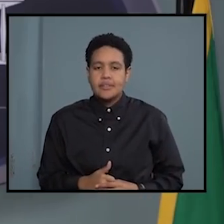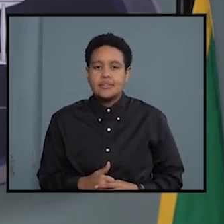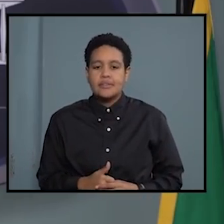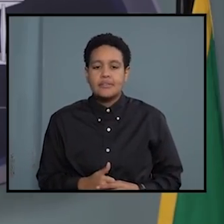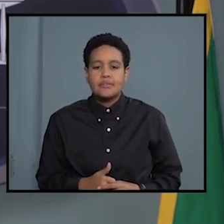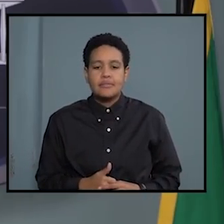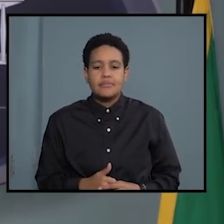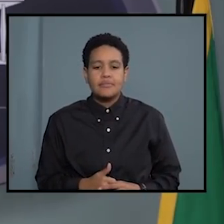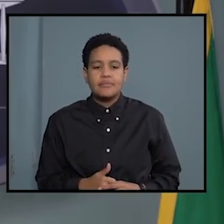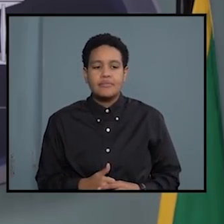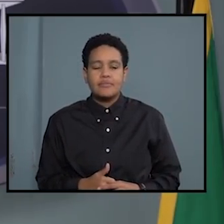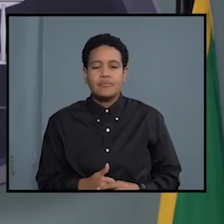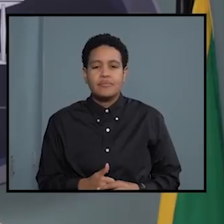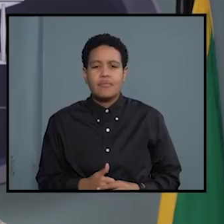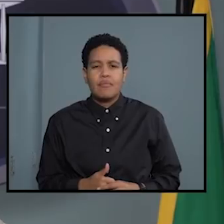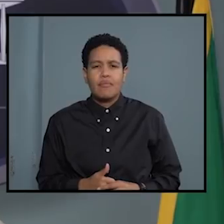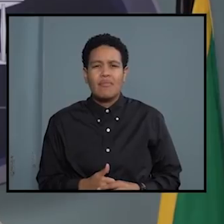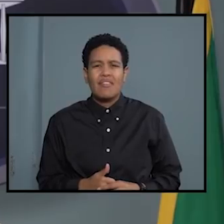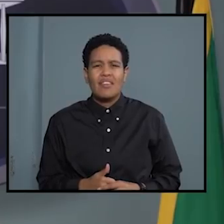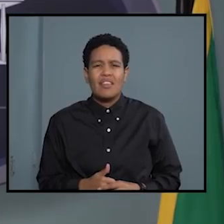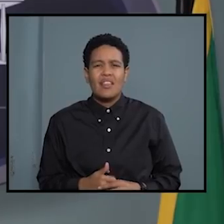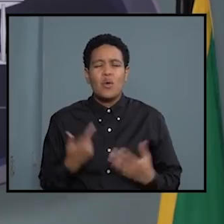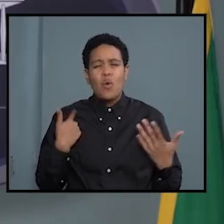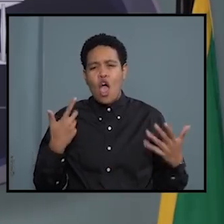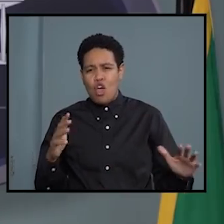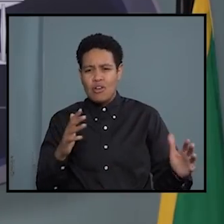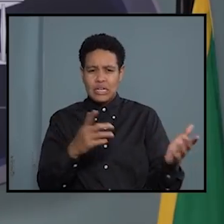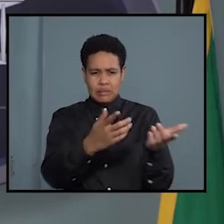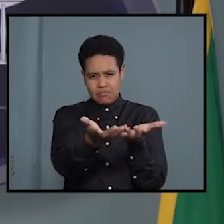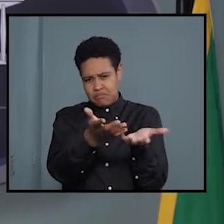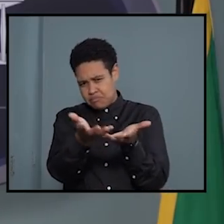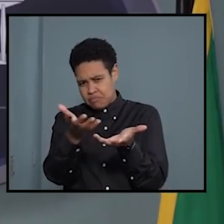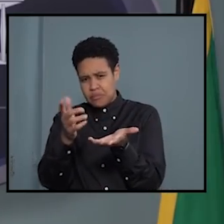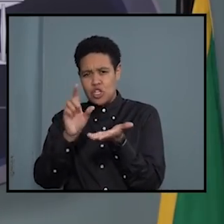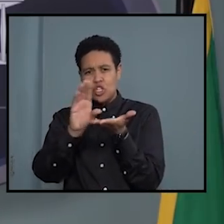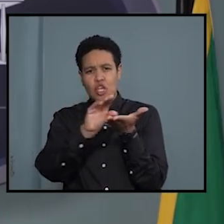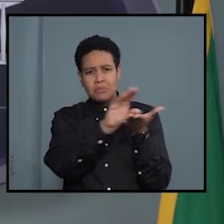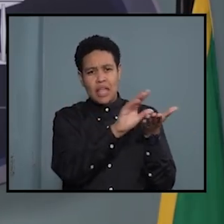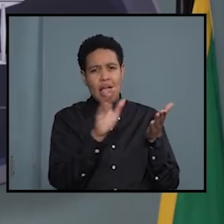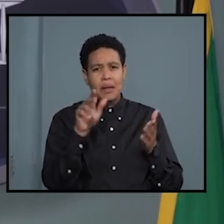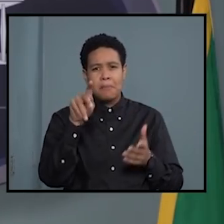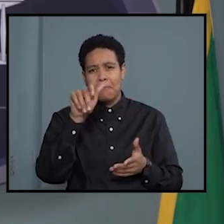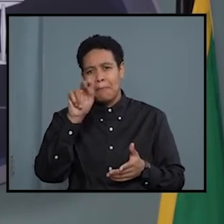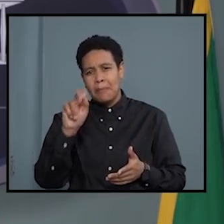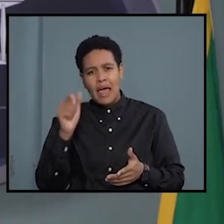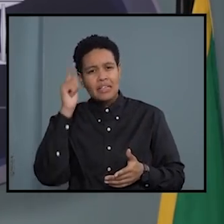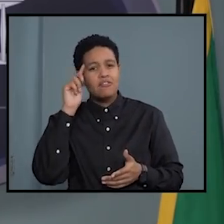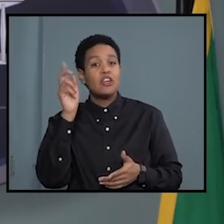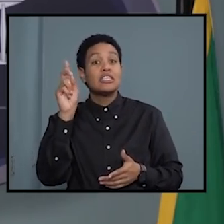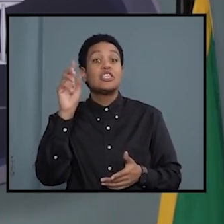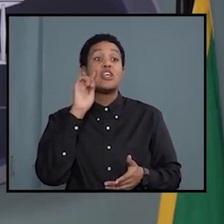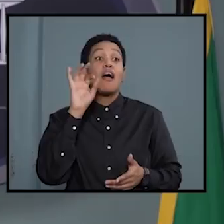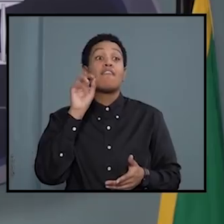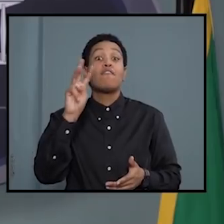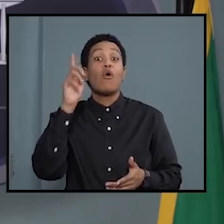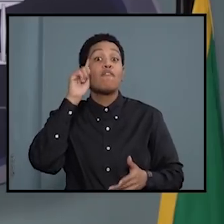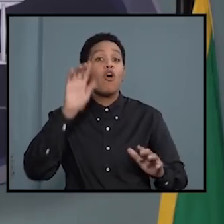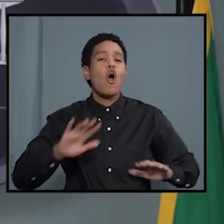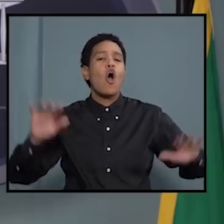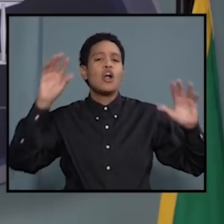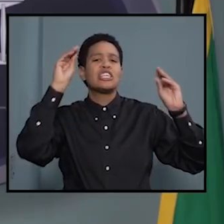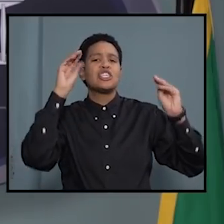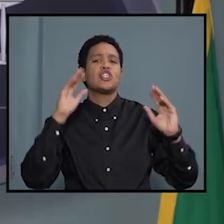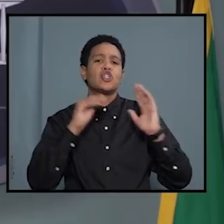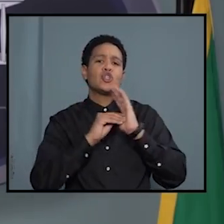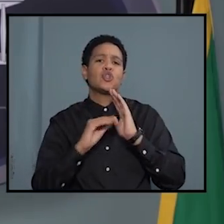Whilst we have negotiated subsidized plans from Digicel and Flow for all teachers and students,